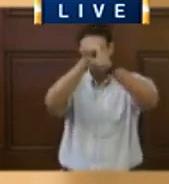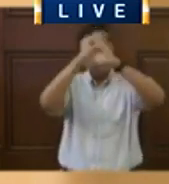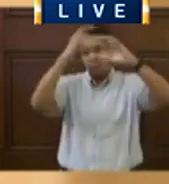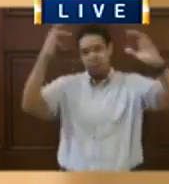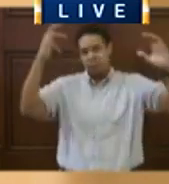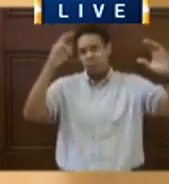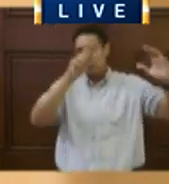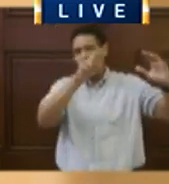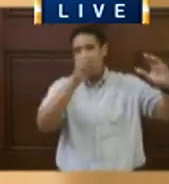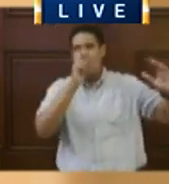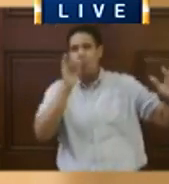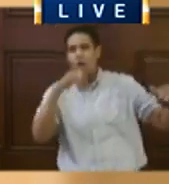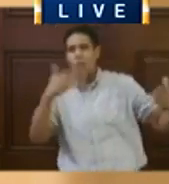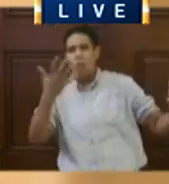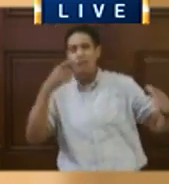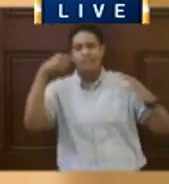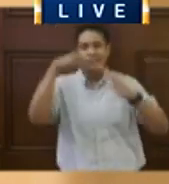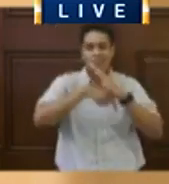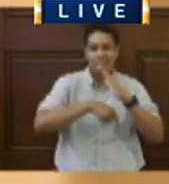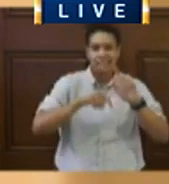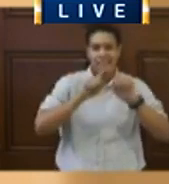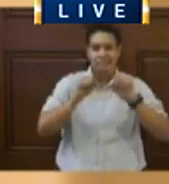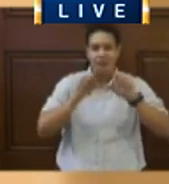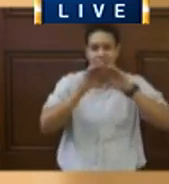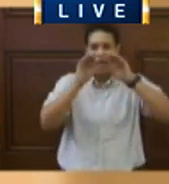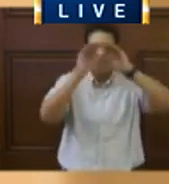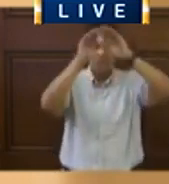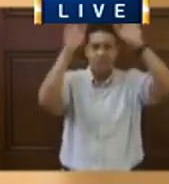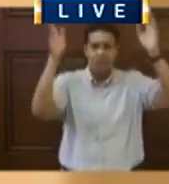of intensity. What if, this